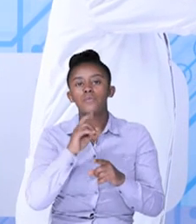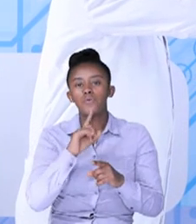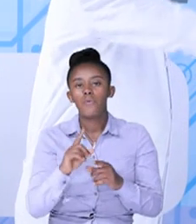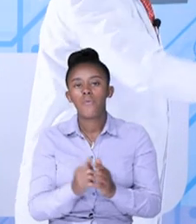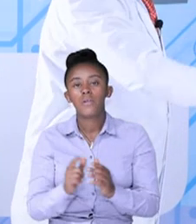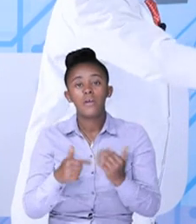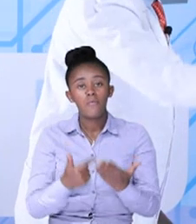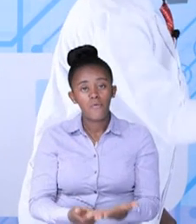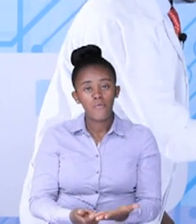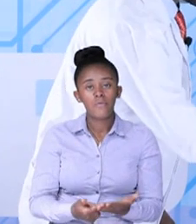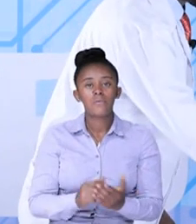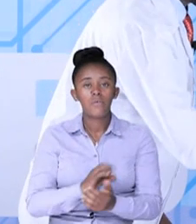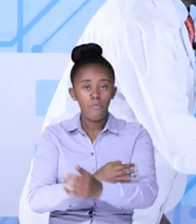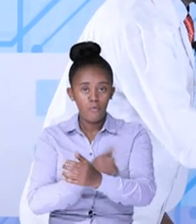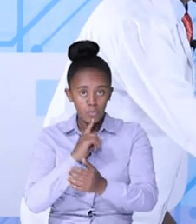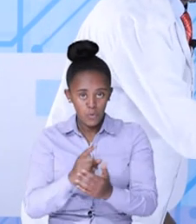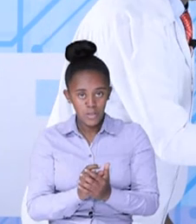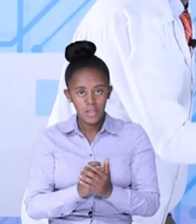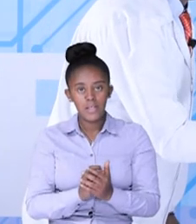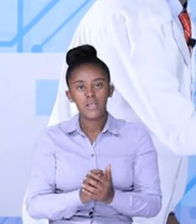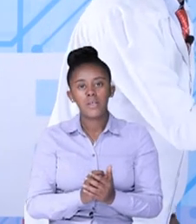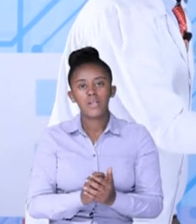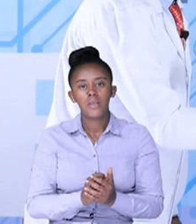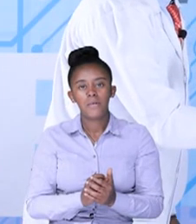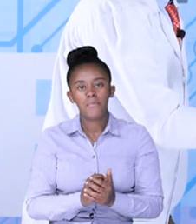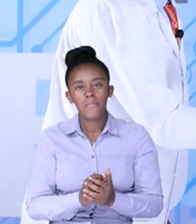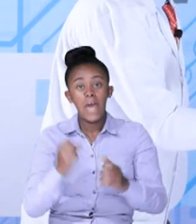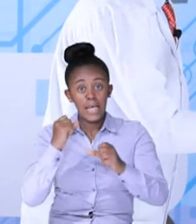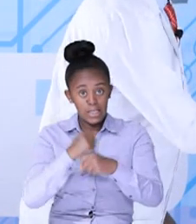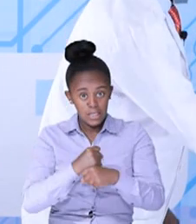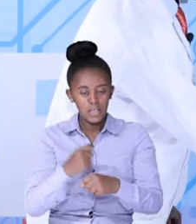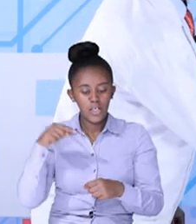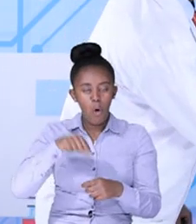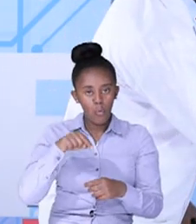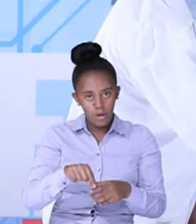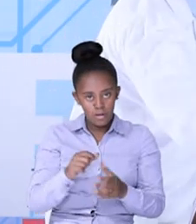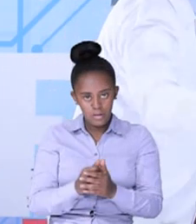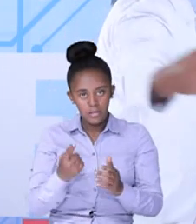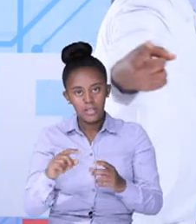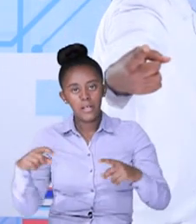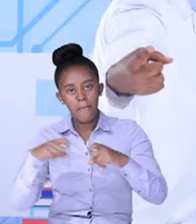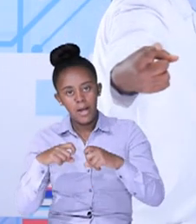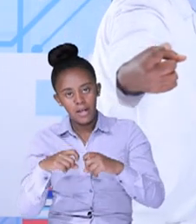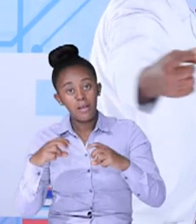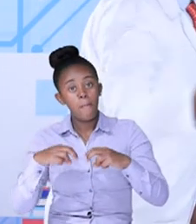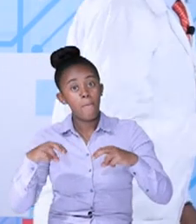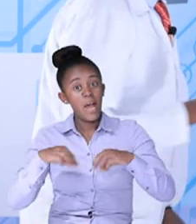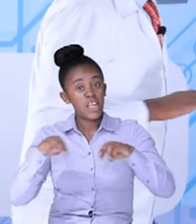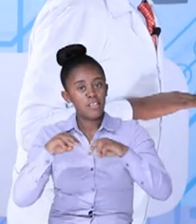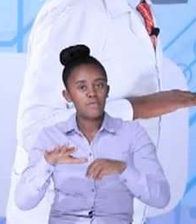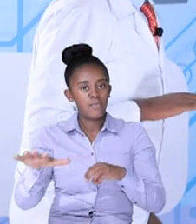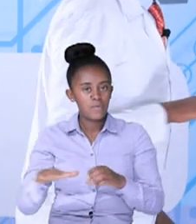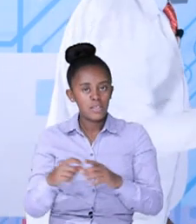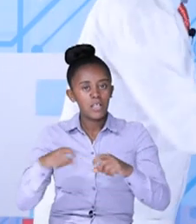force. Therefore, the force exerted on this charged body is downward. There is a magnetic field which is acting out of the page.